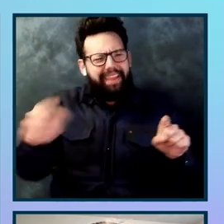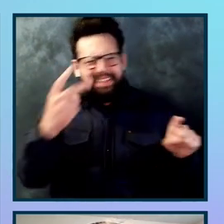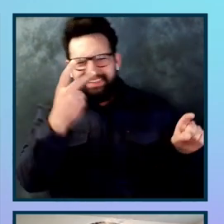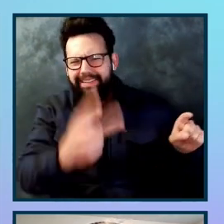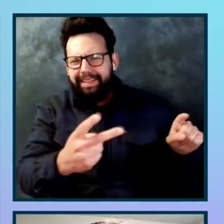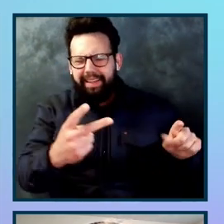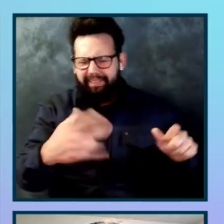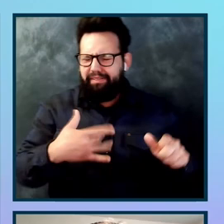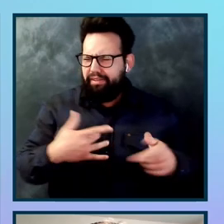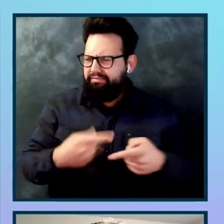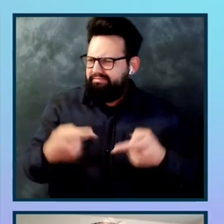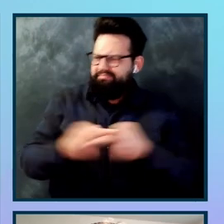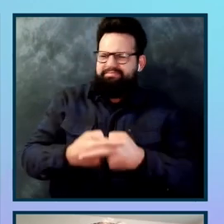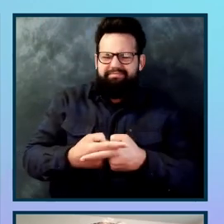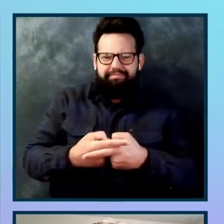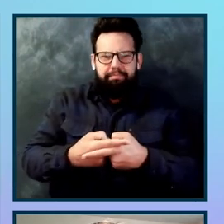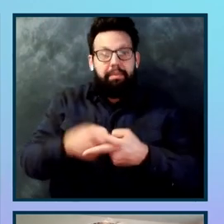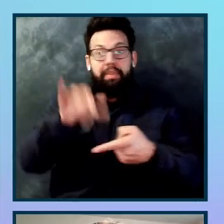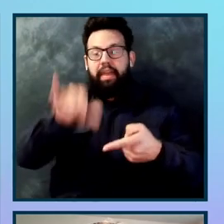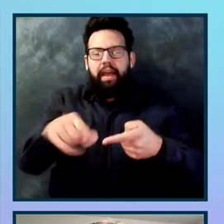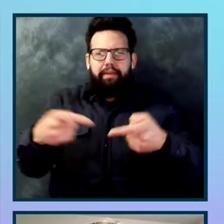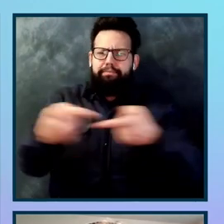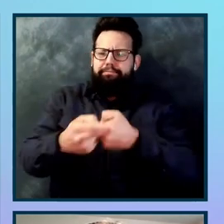is very important.